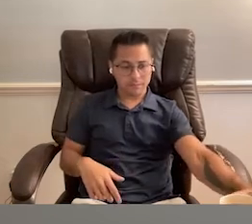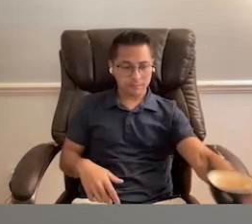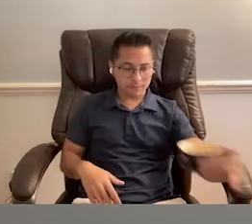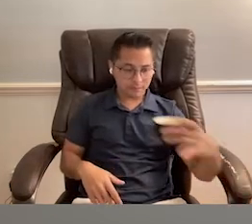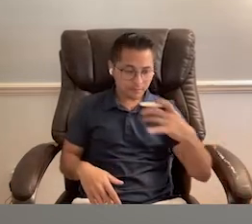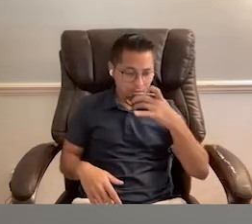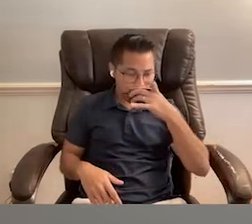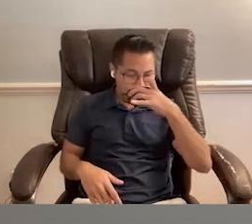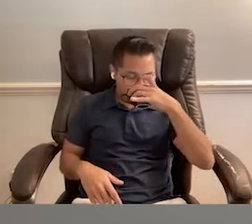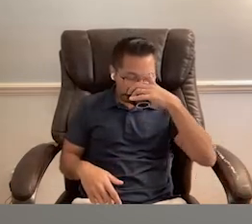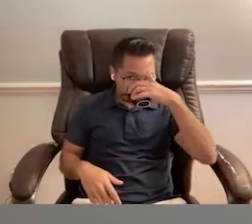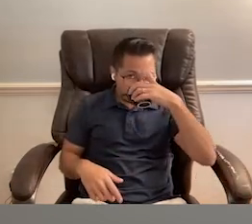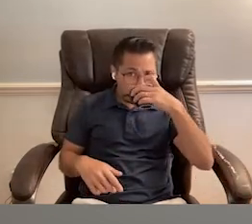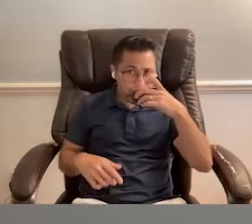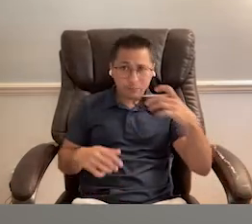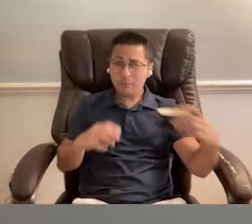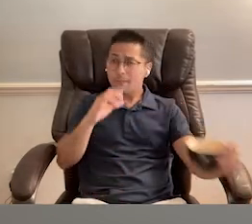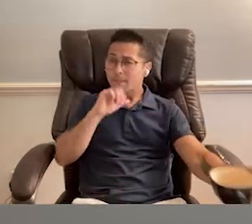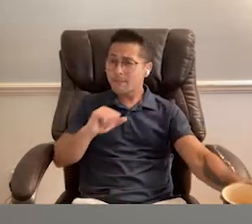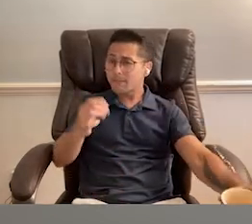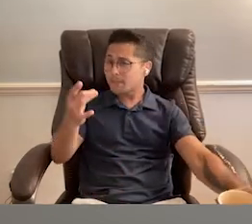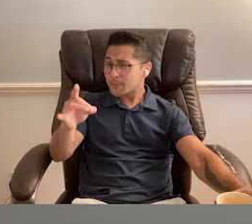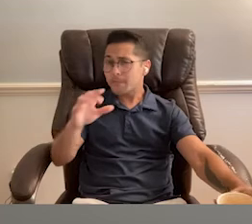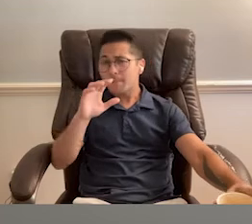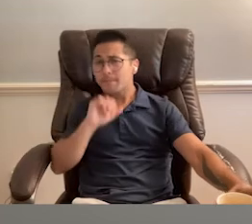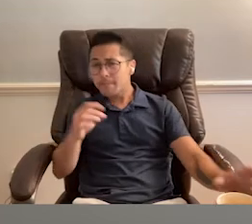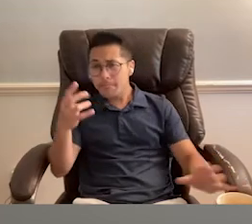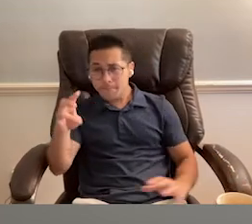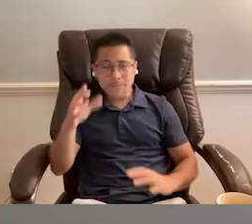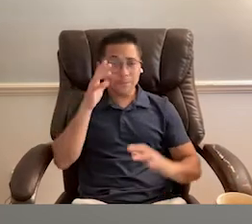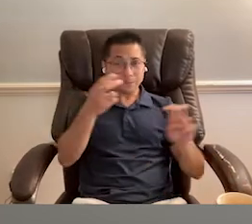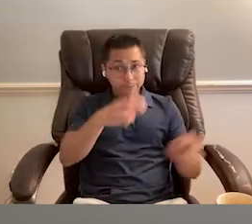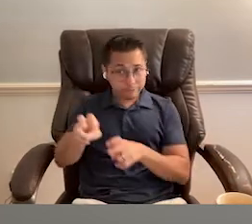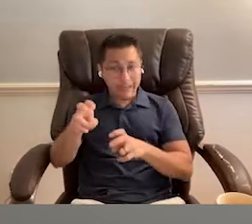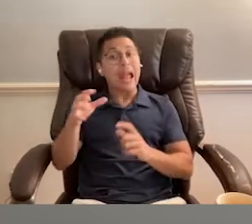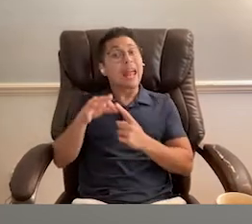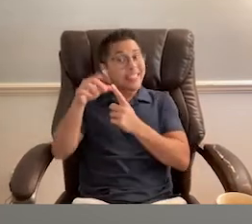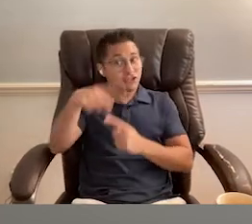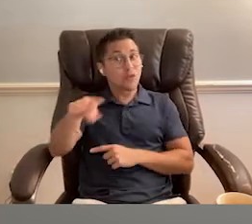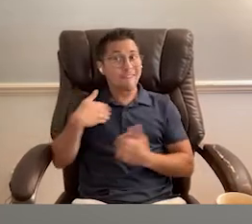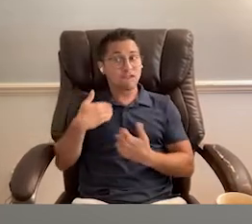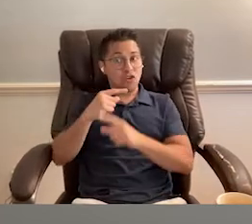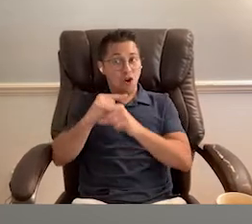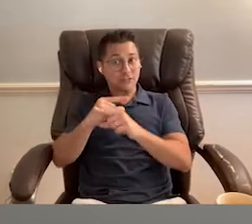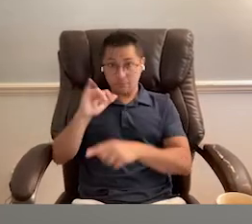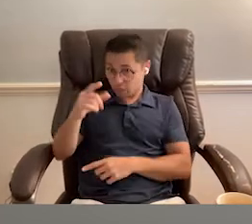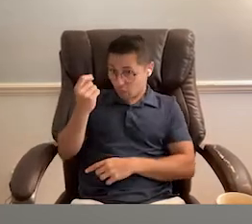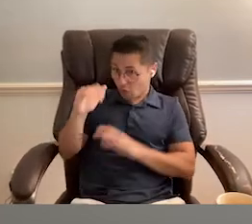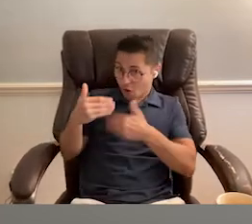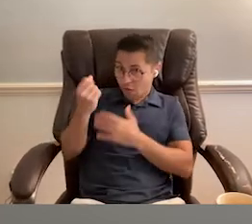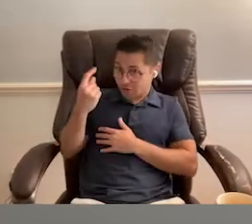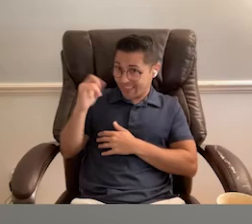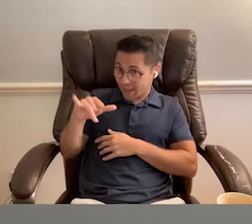So at age 18 or 17, everybody knows the rights will transfer unless you have guardianship, correct? Everybody understands that, right? I'm sorry,